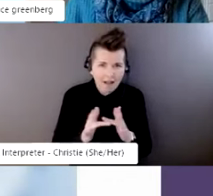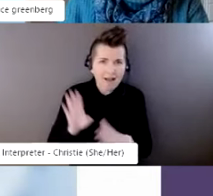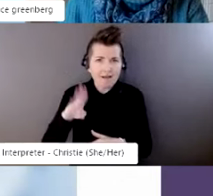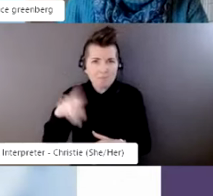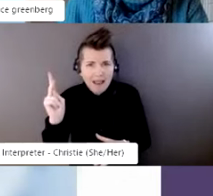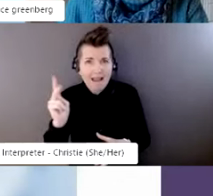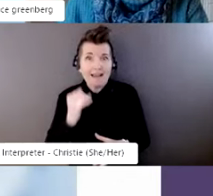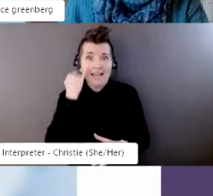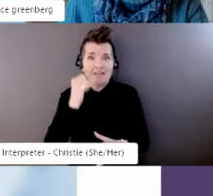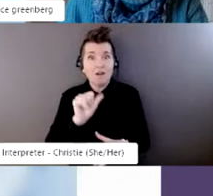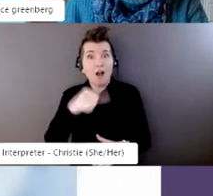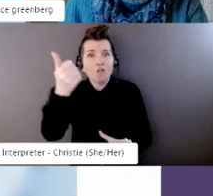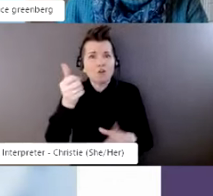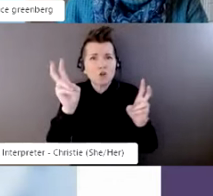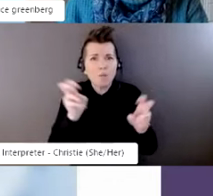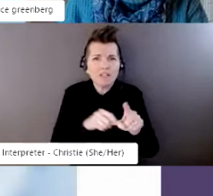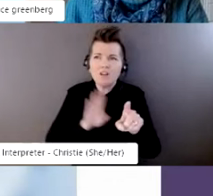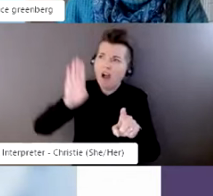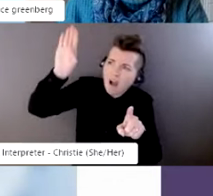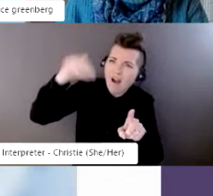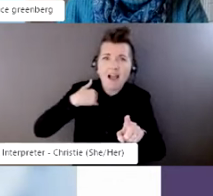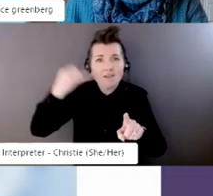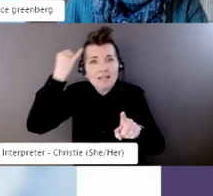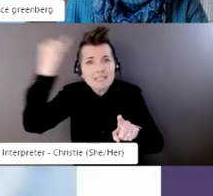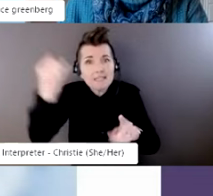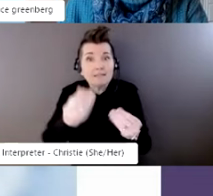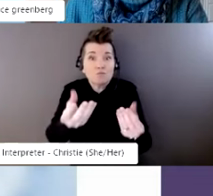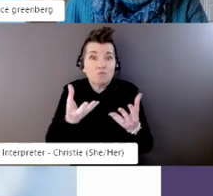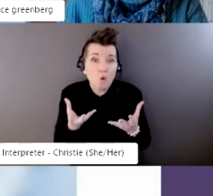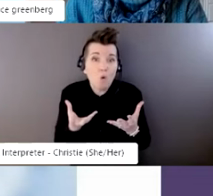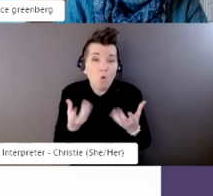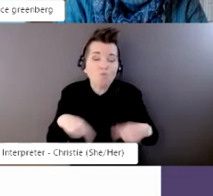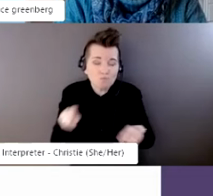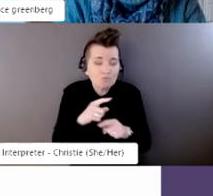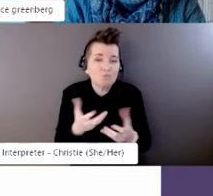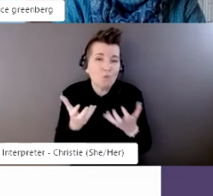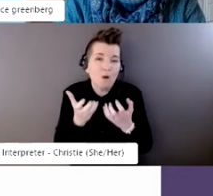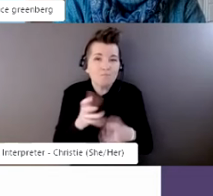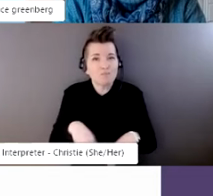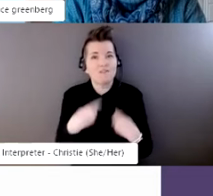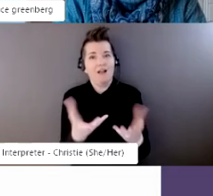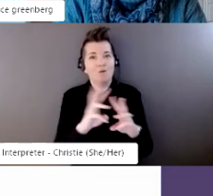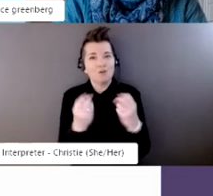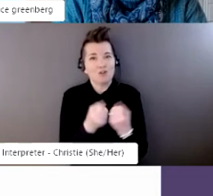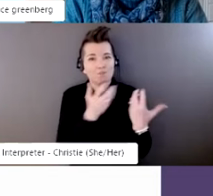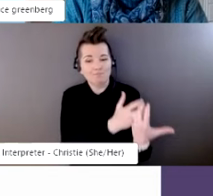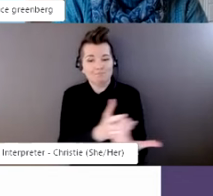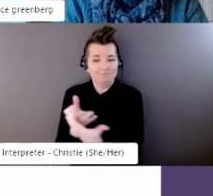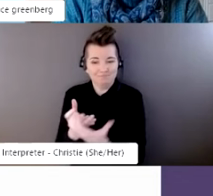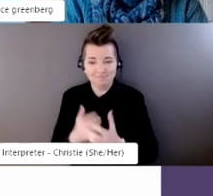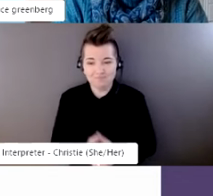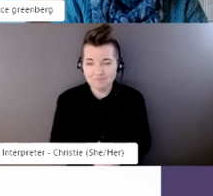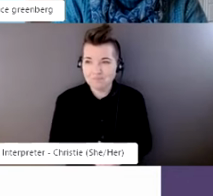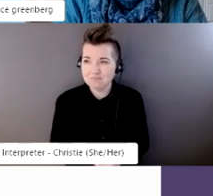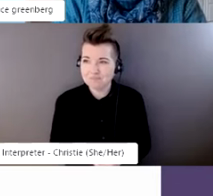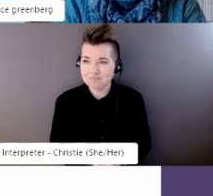to work towards meeting your needs of and learning what you want to know more about. And if you want to get in touch with either one